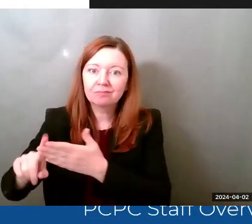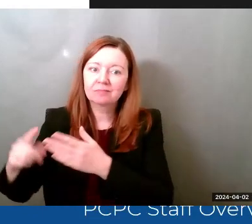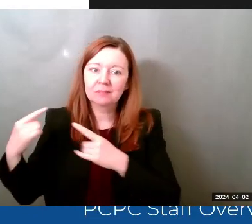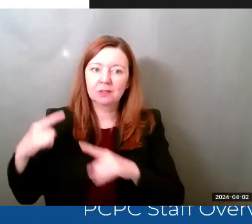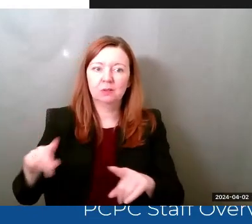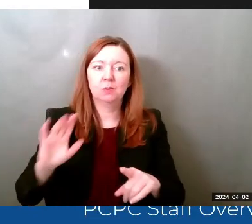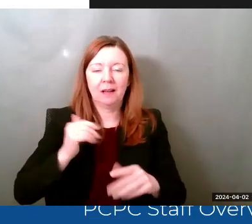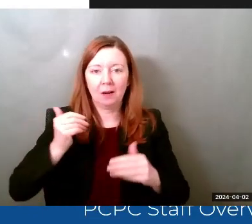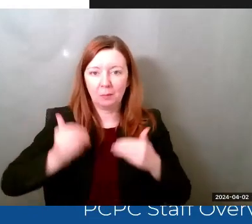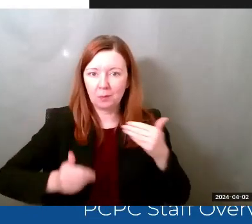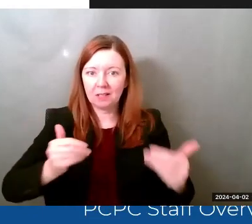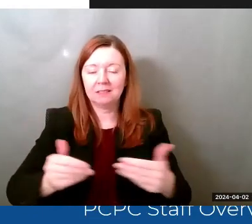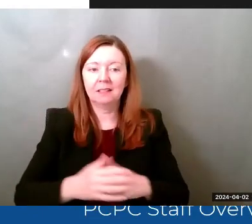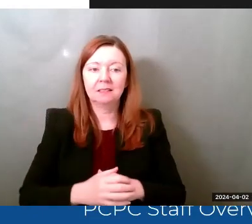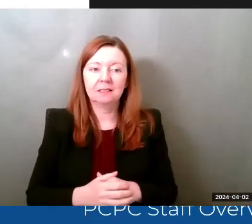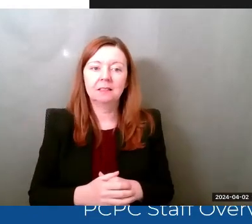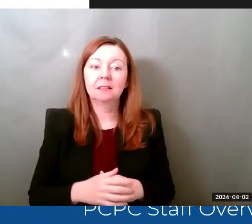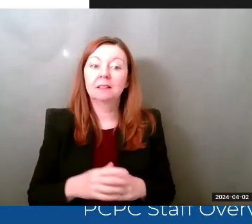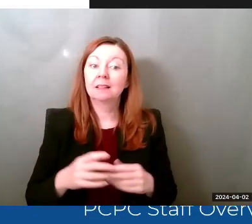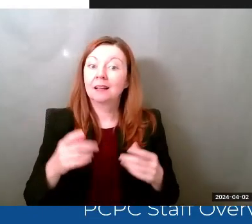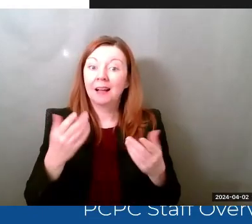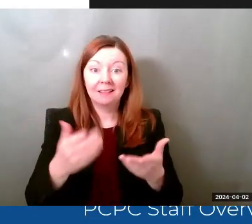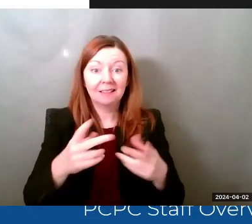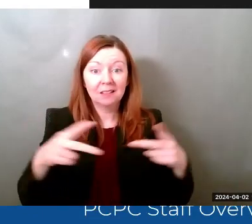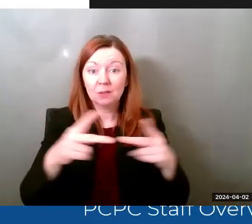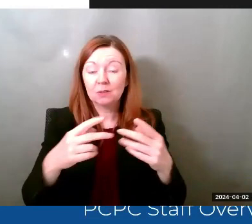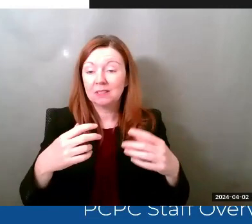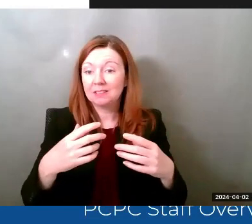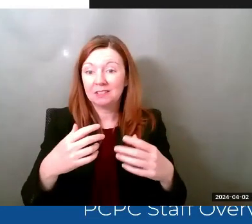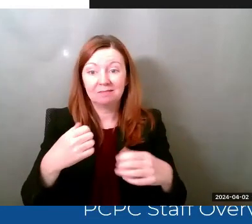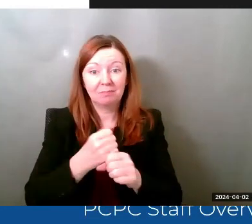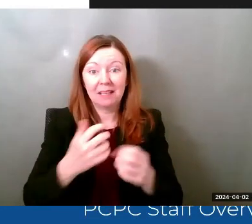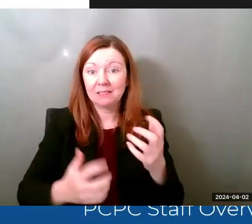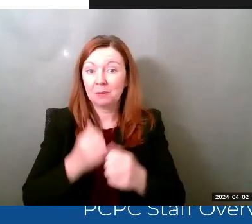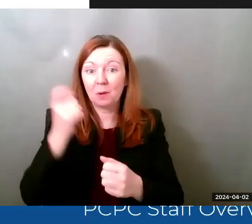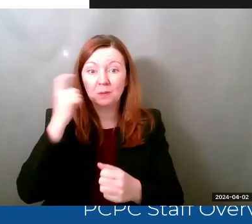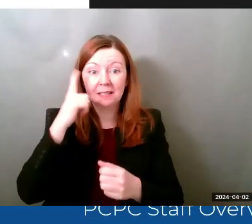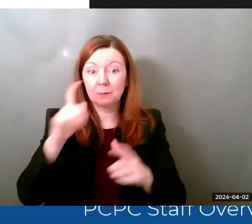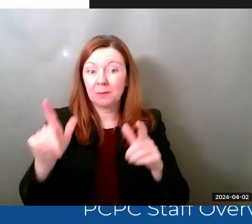diligence process, and this location made the most sense given its size,